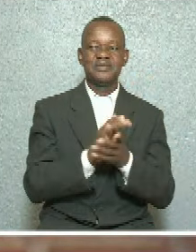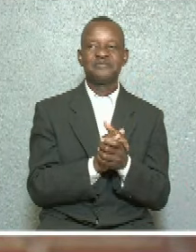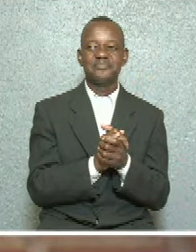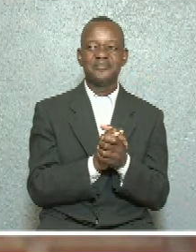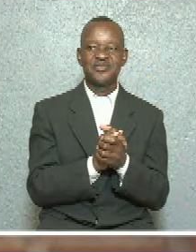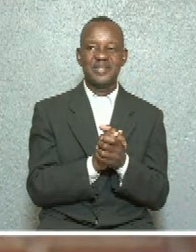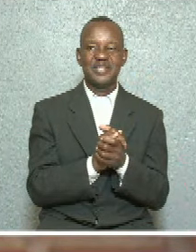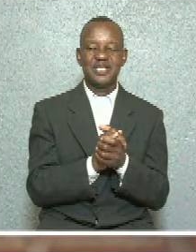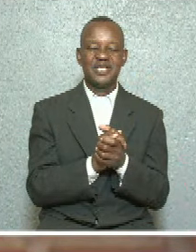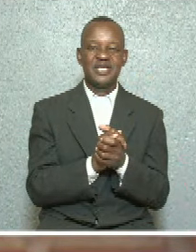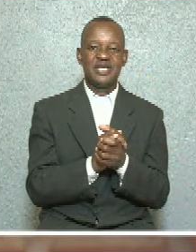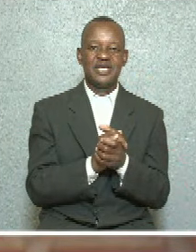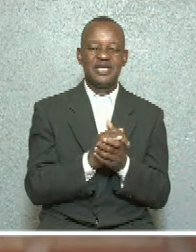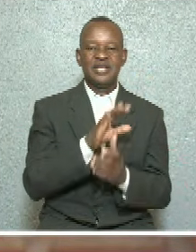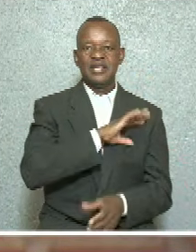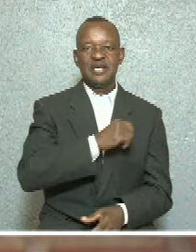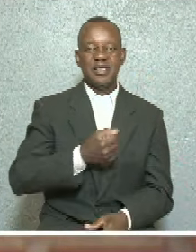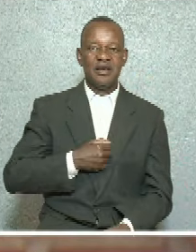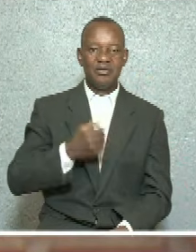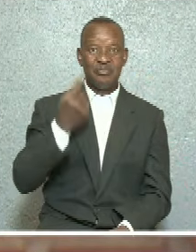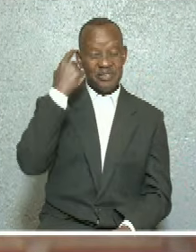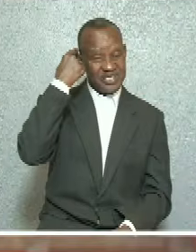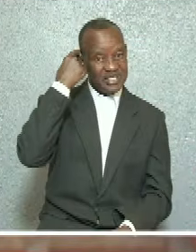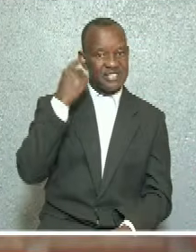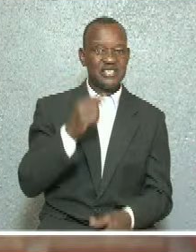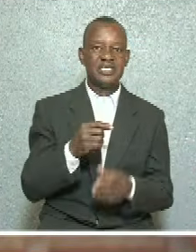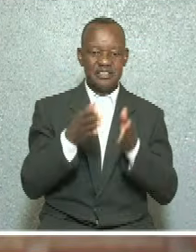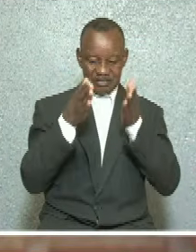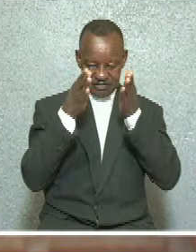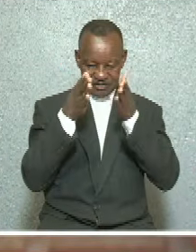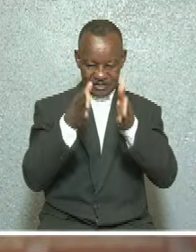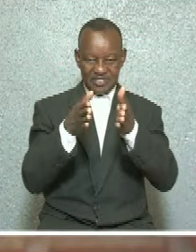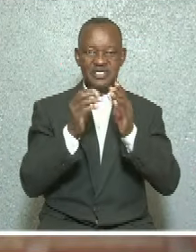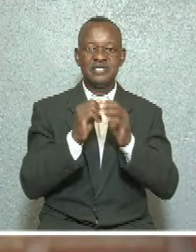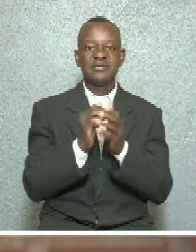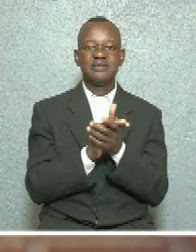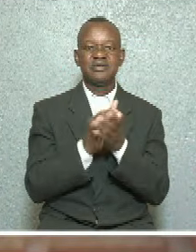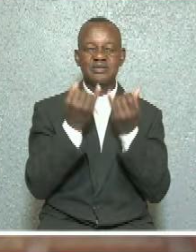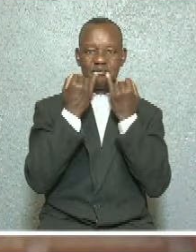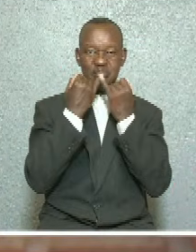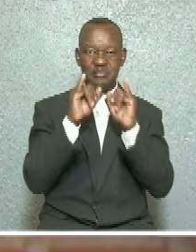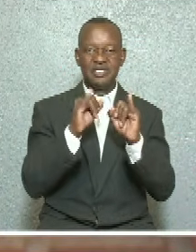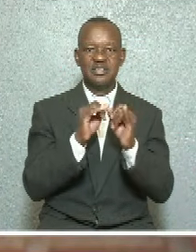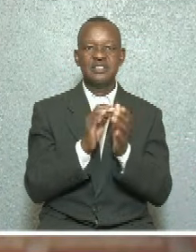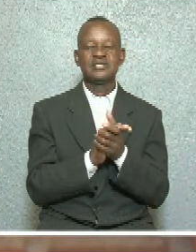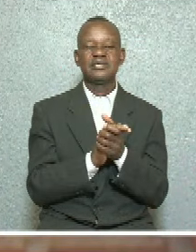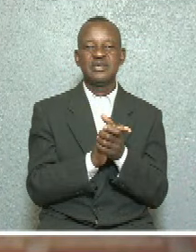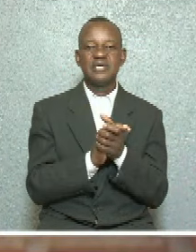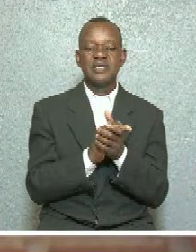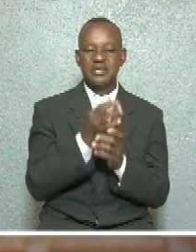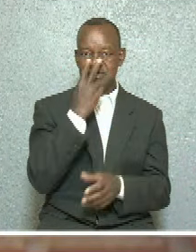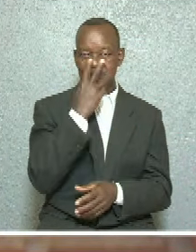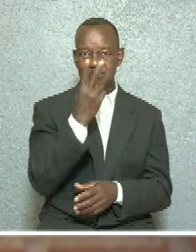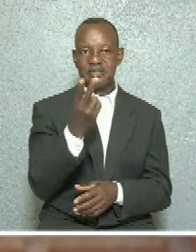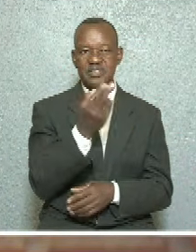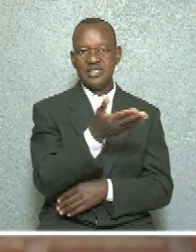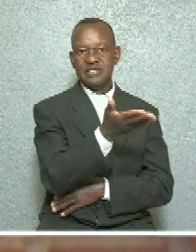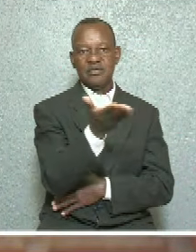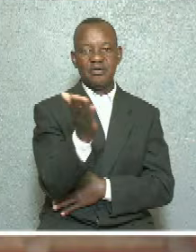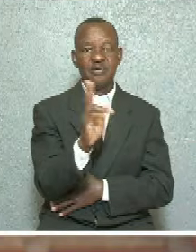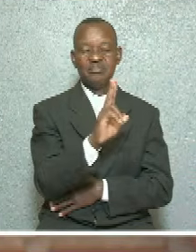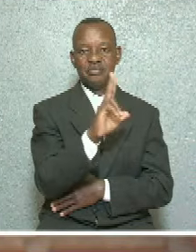our ministry deals with information, making sure that all of you have the right